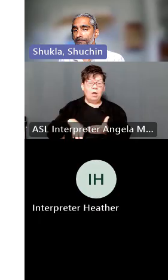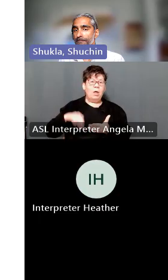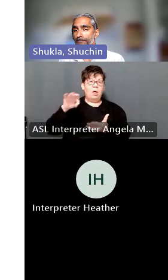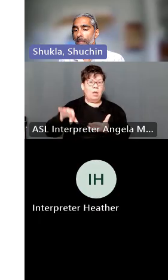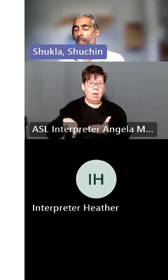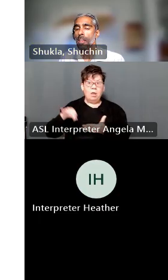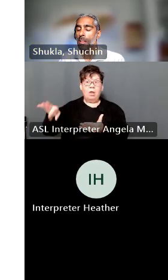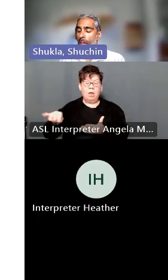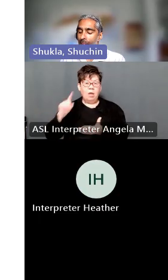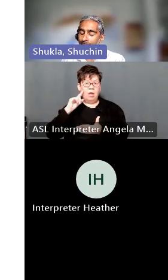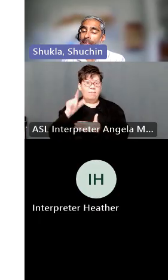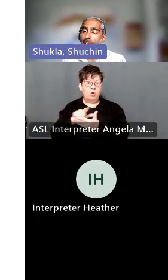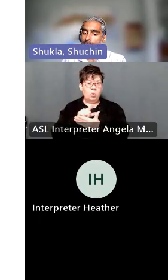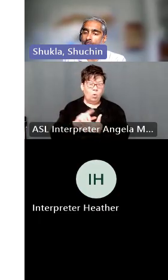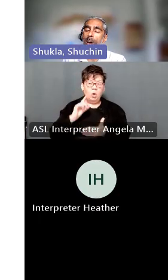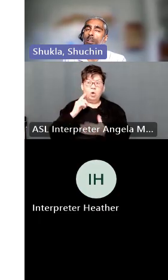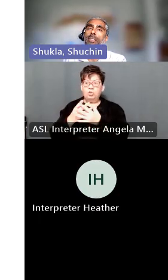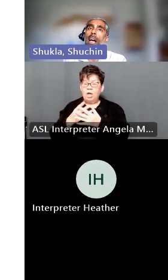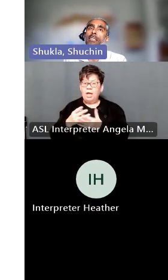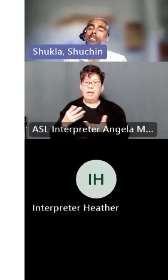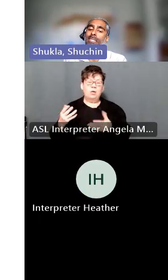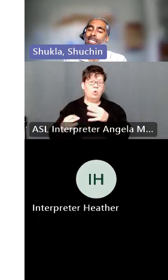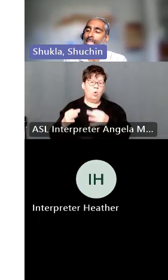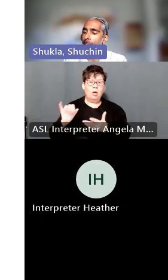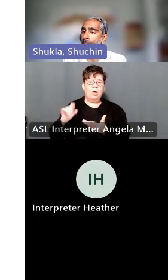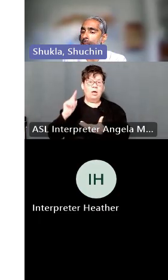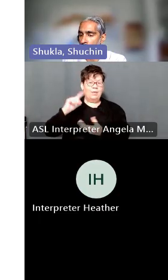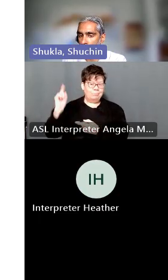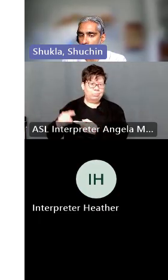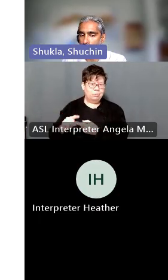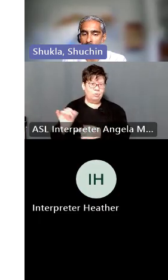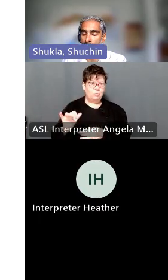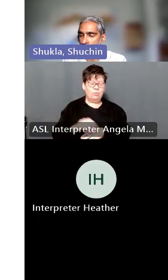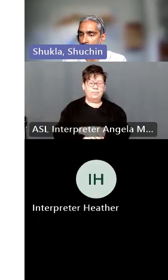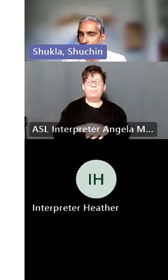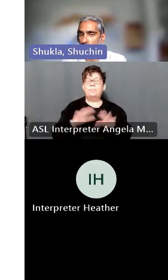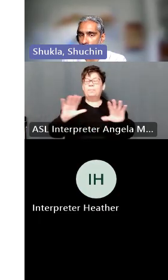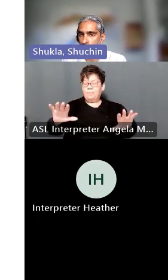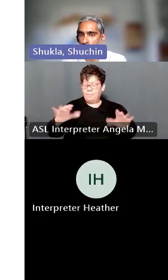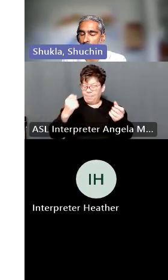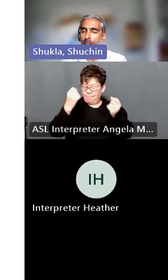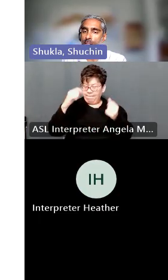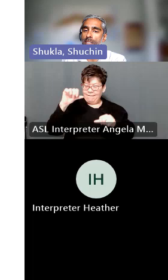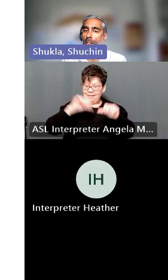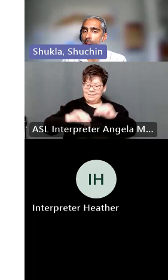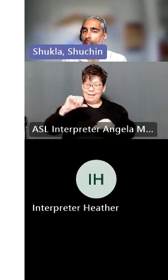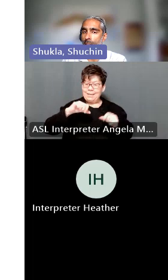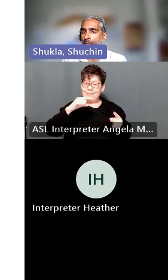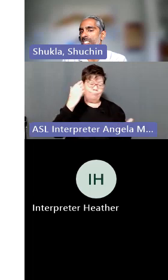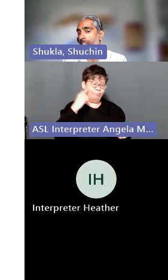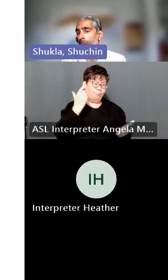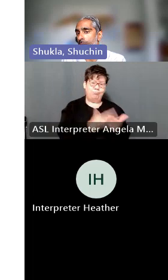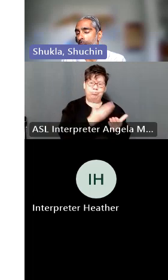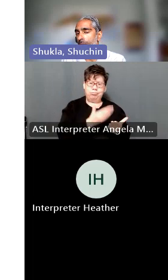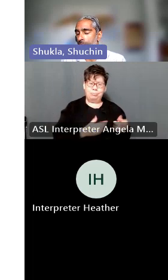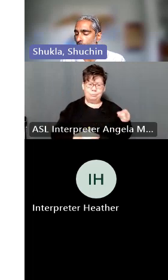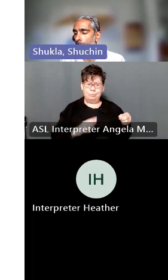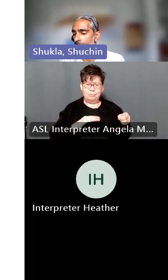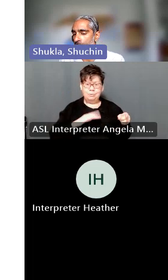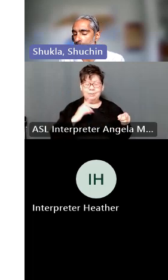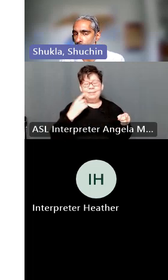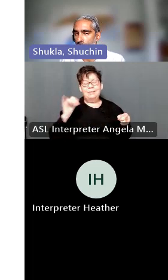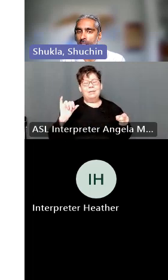lawyers. And yet, though the science is a slam dunk, not exaggerating, slam dunk, there's still around a lot of